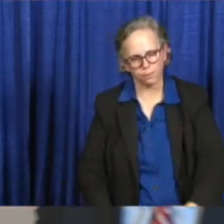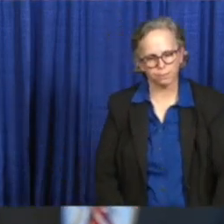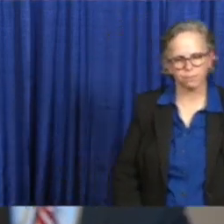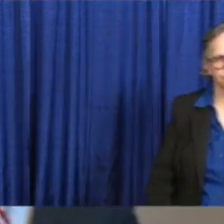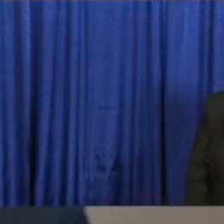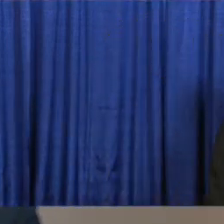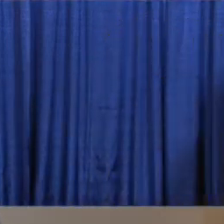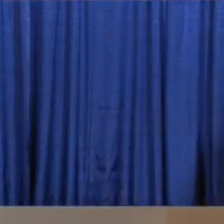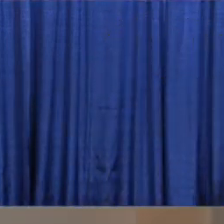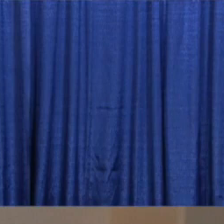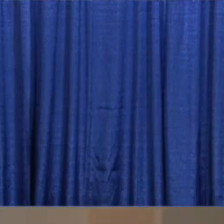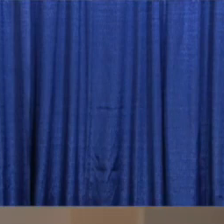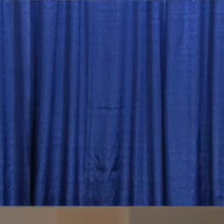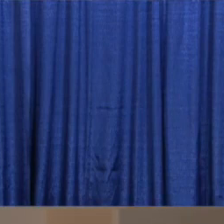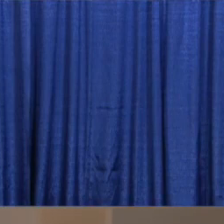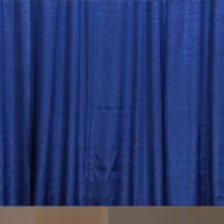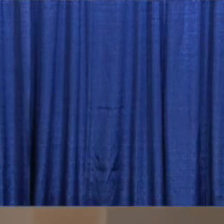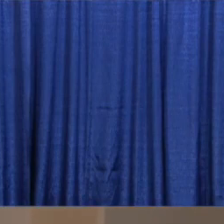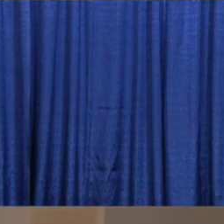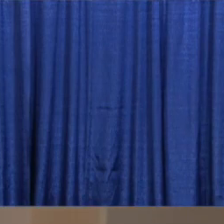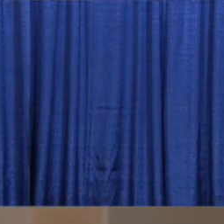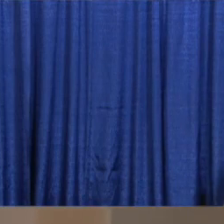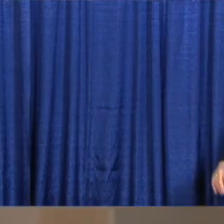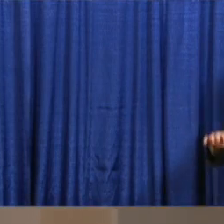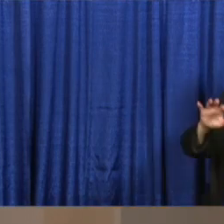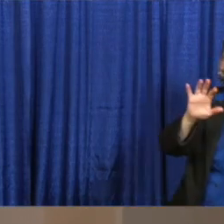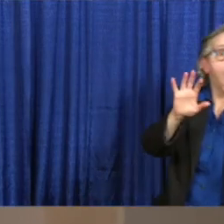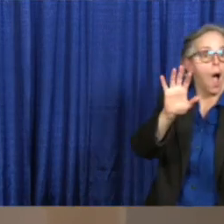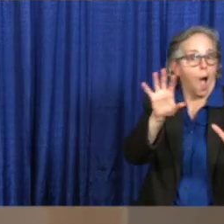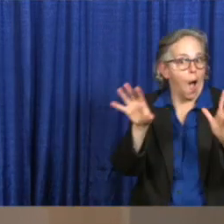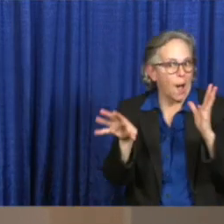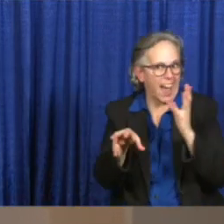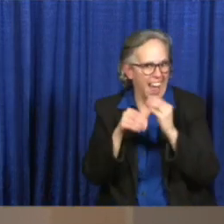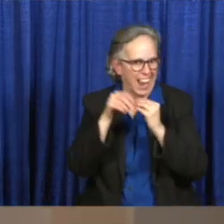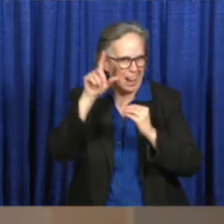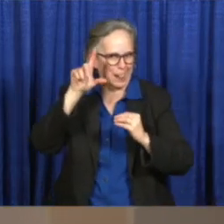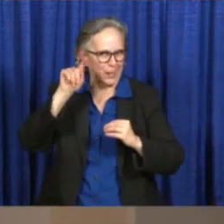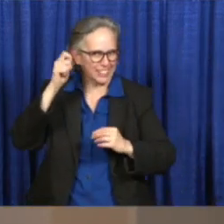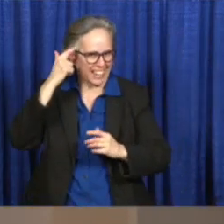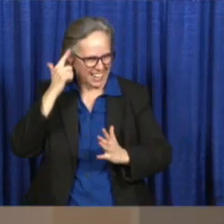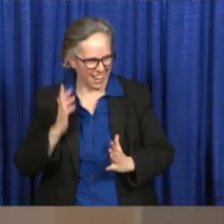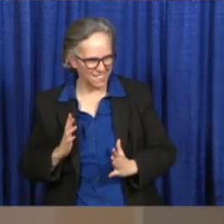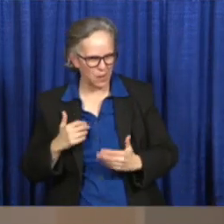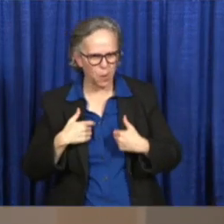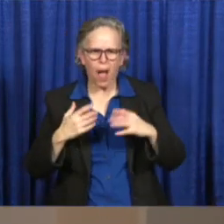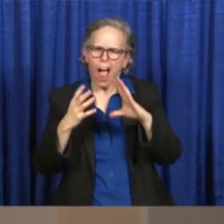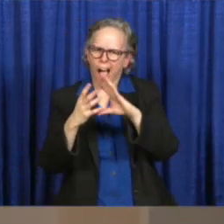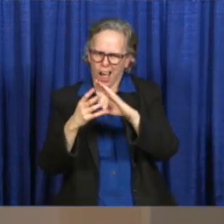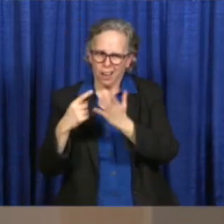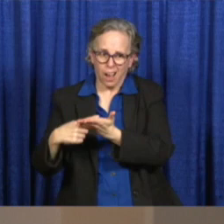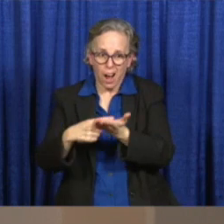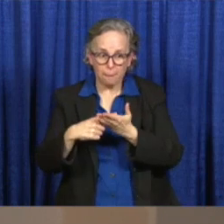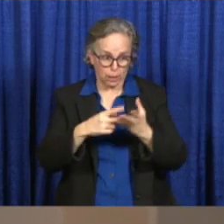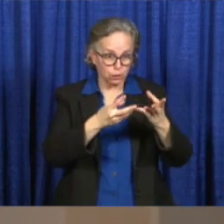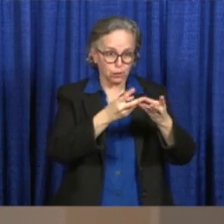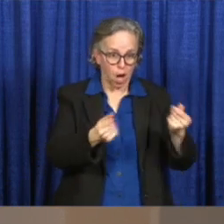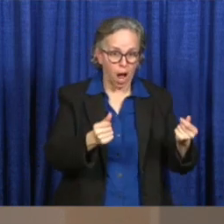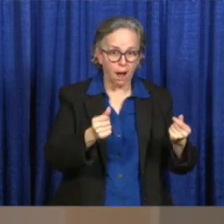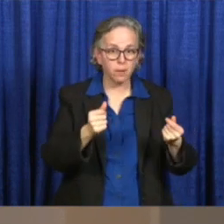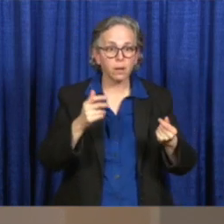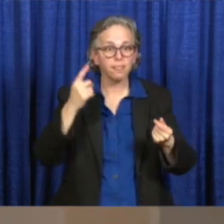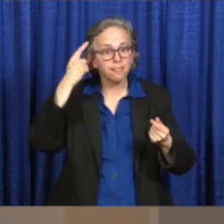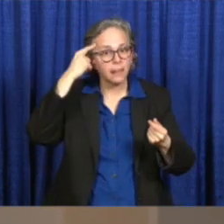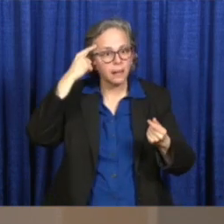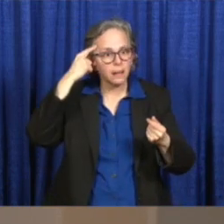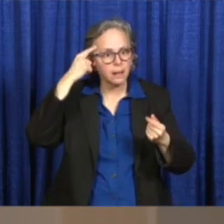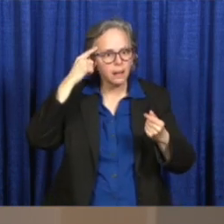talk about this stuff all the time, about how we're going to solve the problems that we have now and then how we look out to the future and how we're